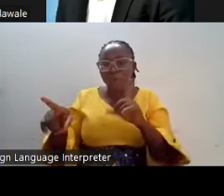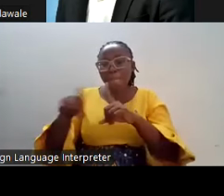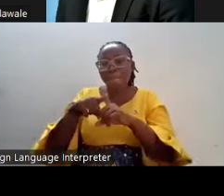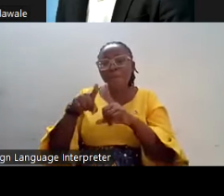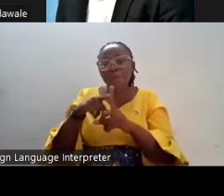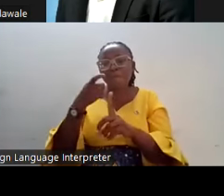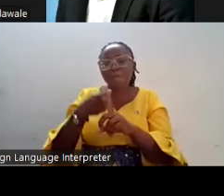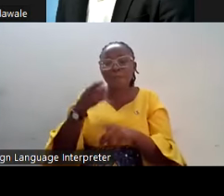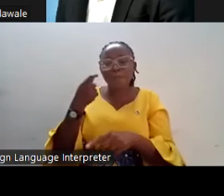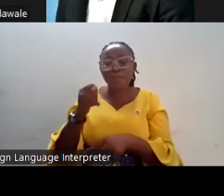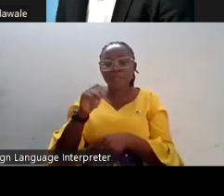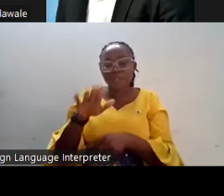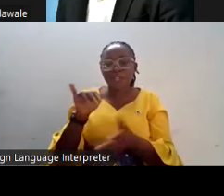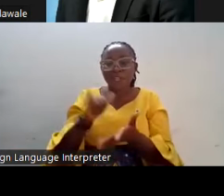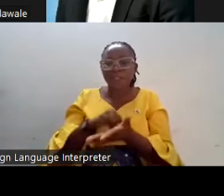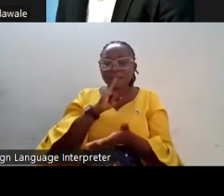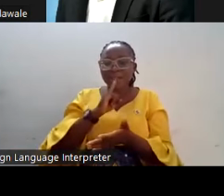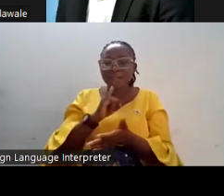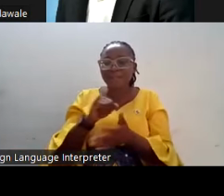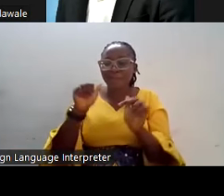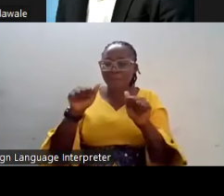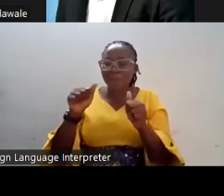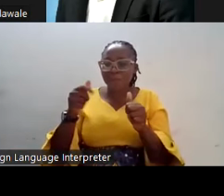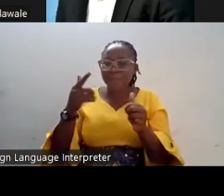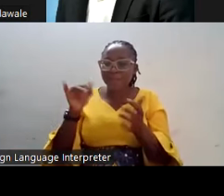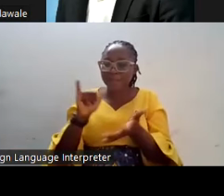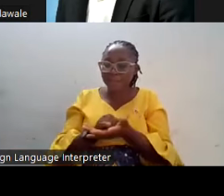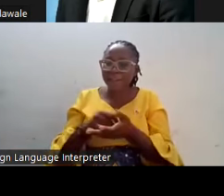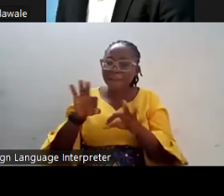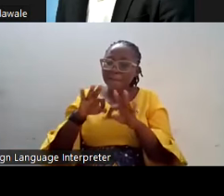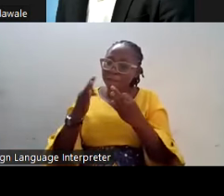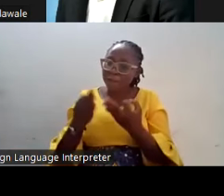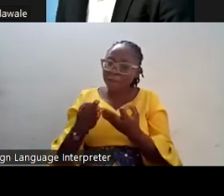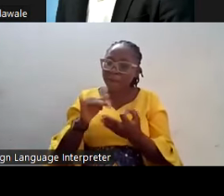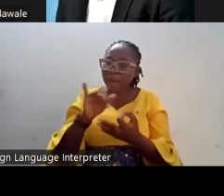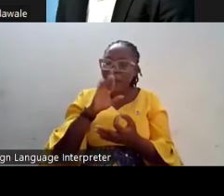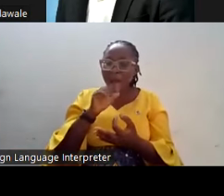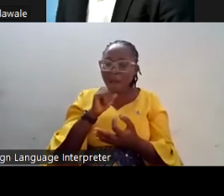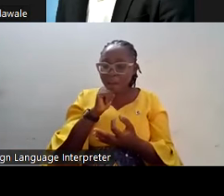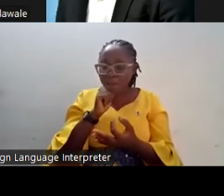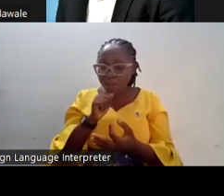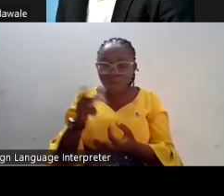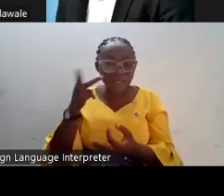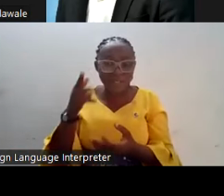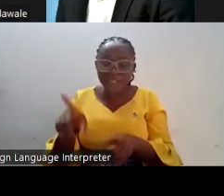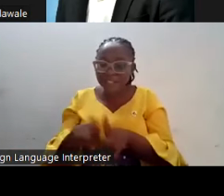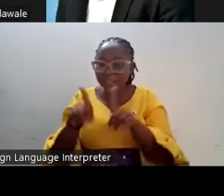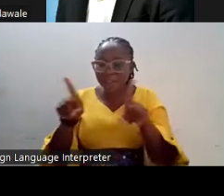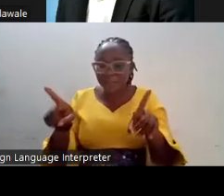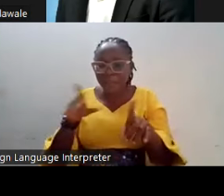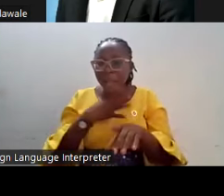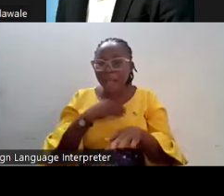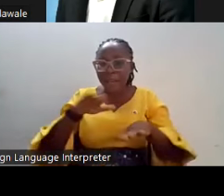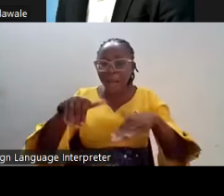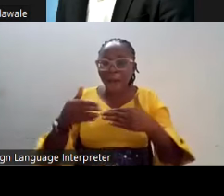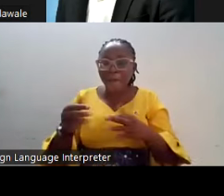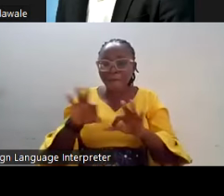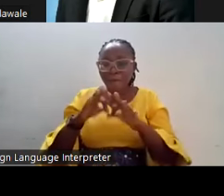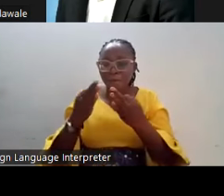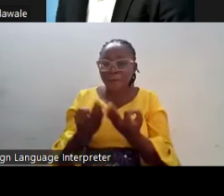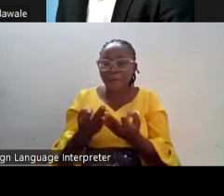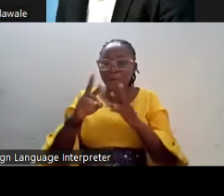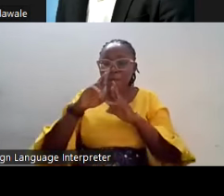child. And that is, it's likely that the families, and I've seen a huge difference in how families respond